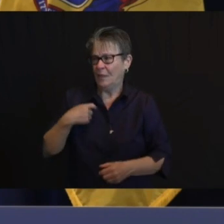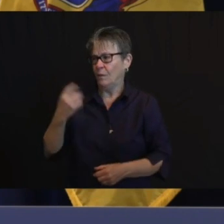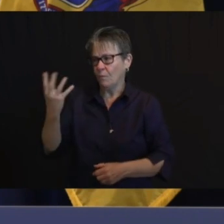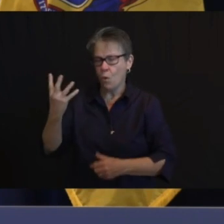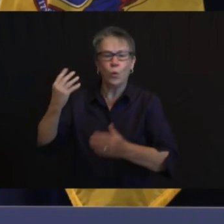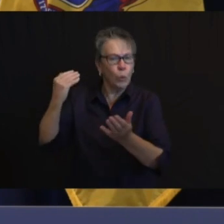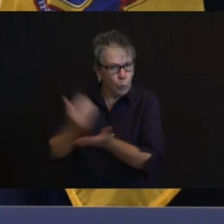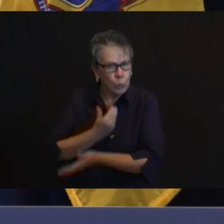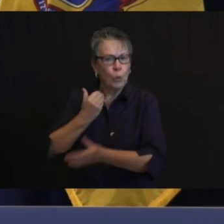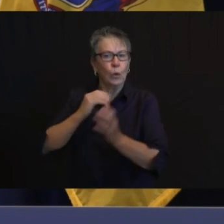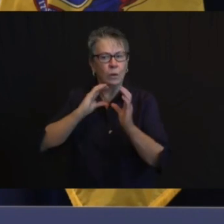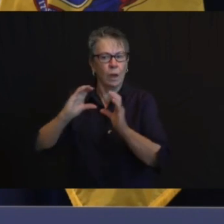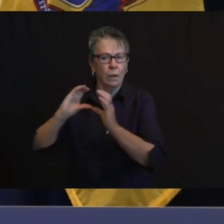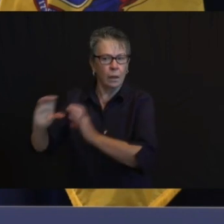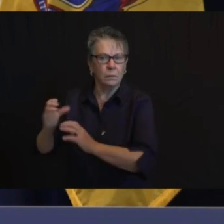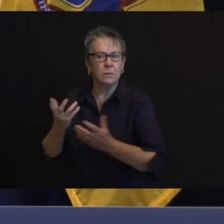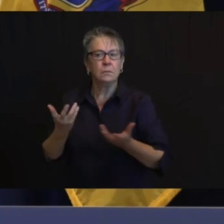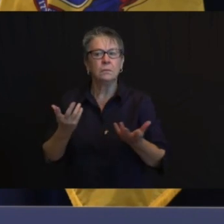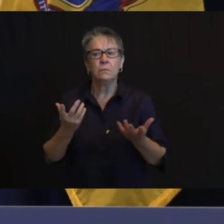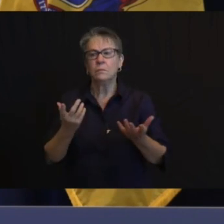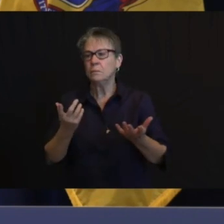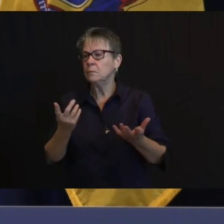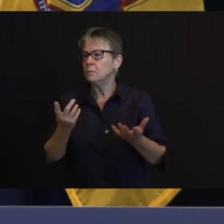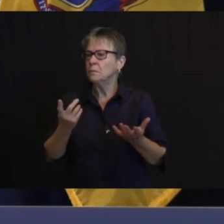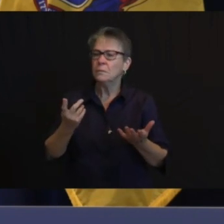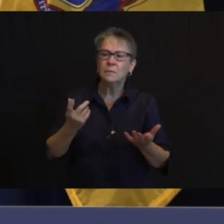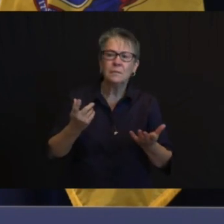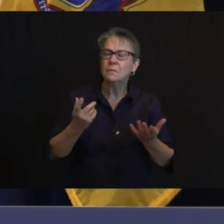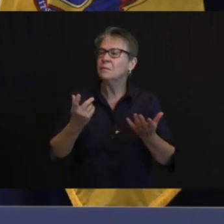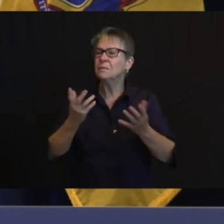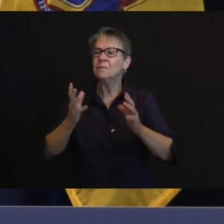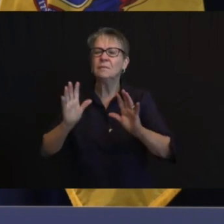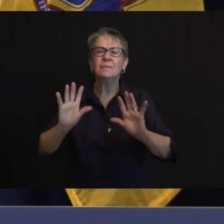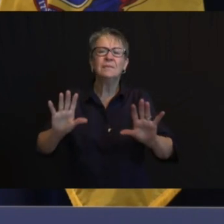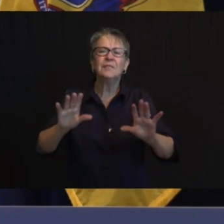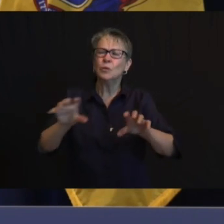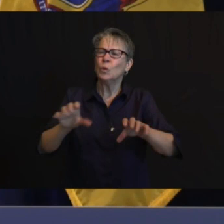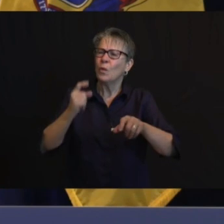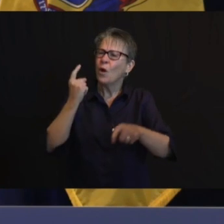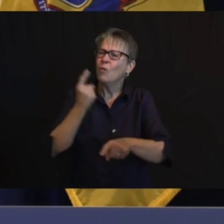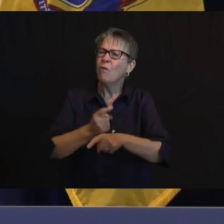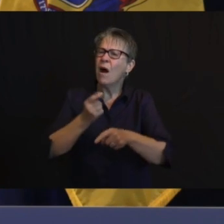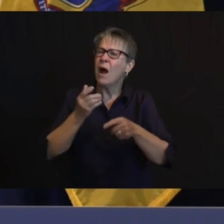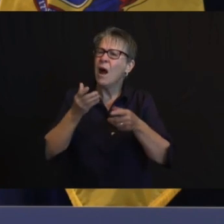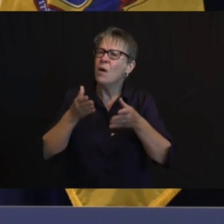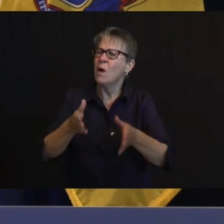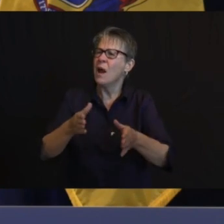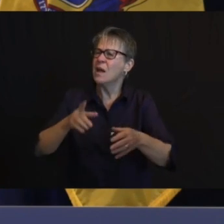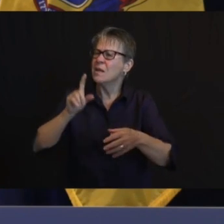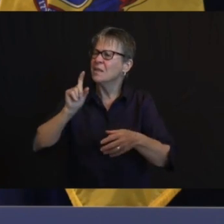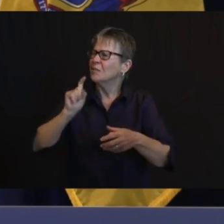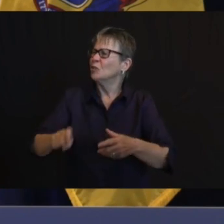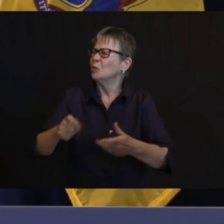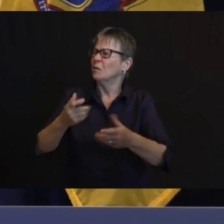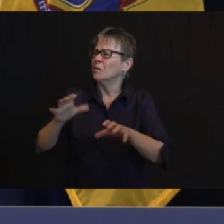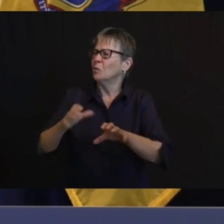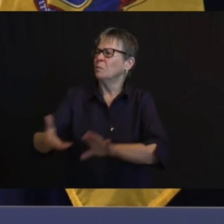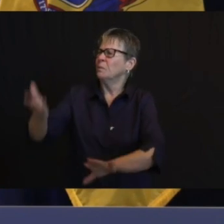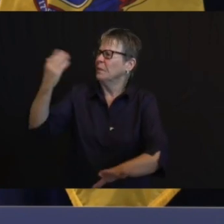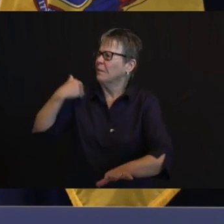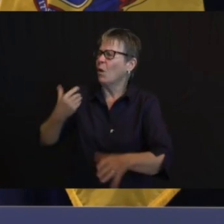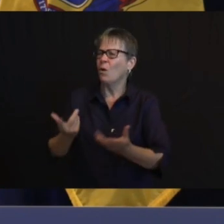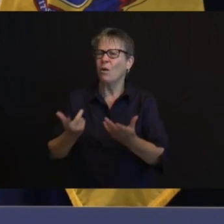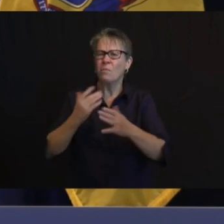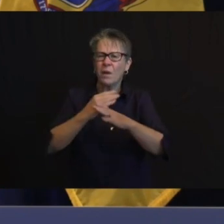commuters any more miserable than a commute to New York City has been, and we're still digging out of the fact that ARC